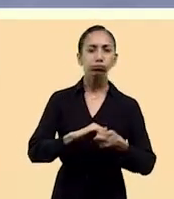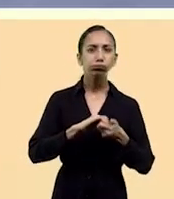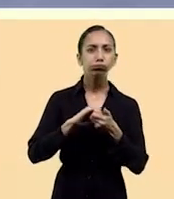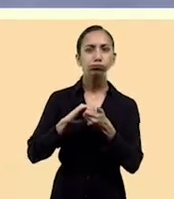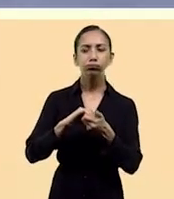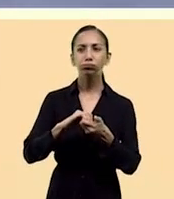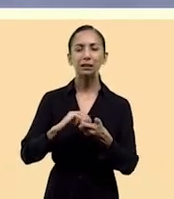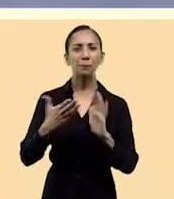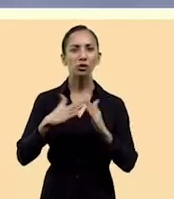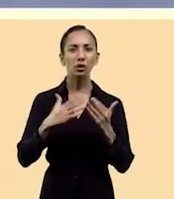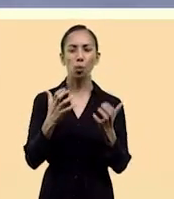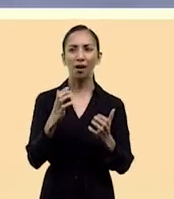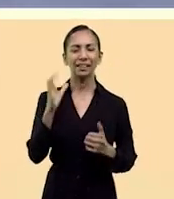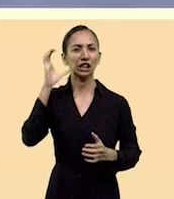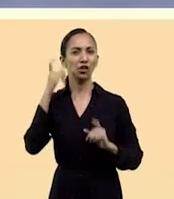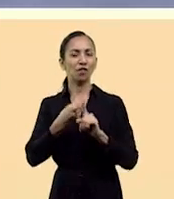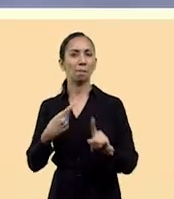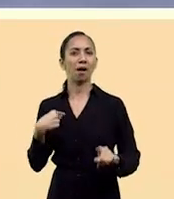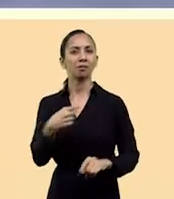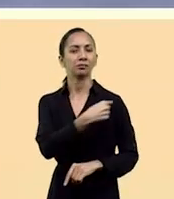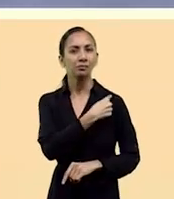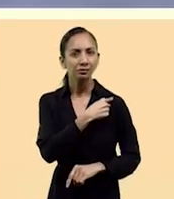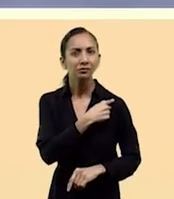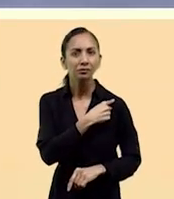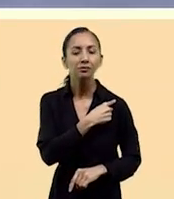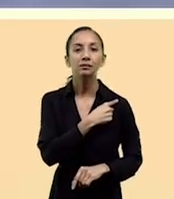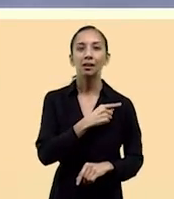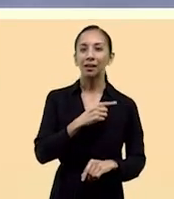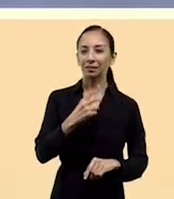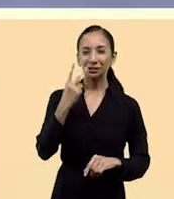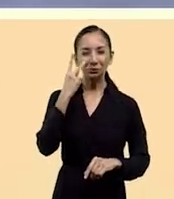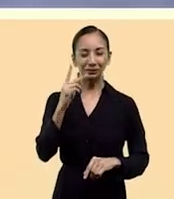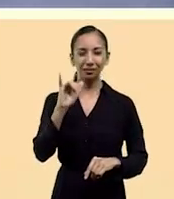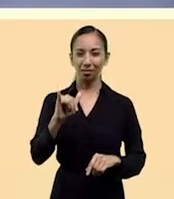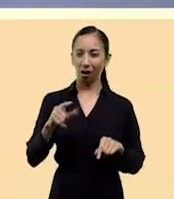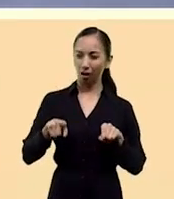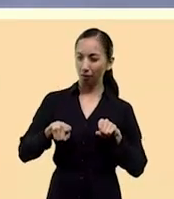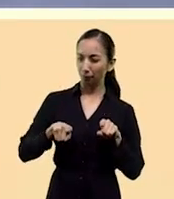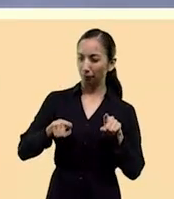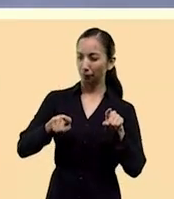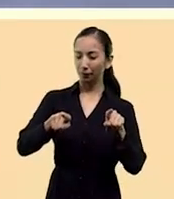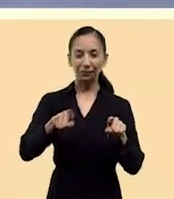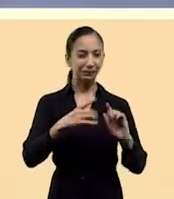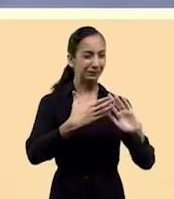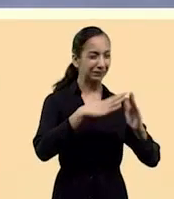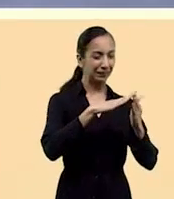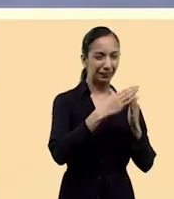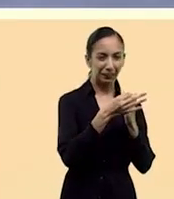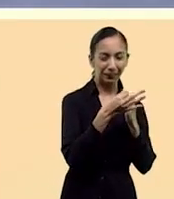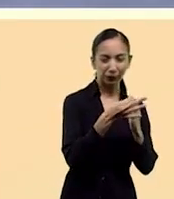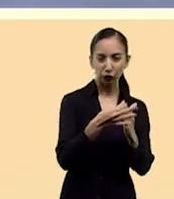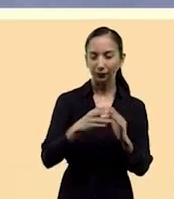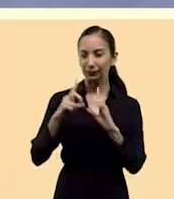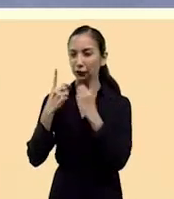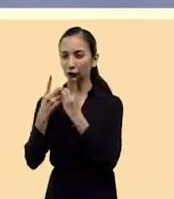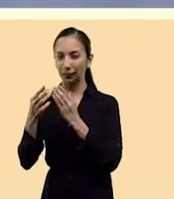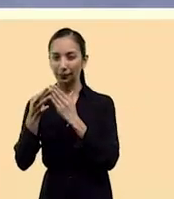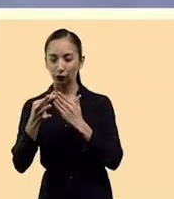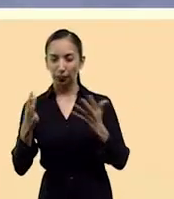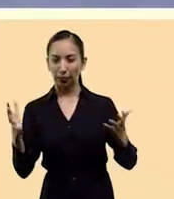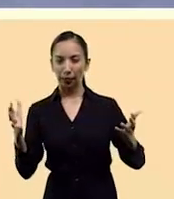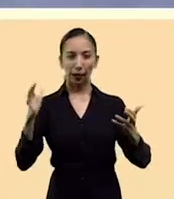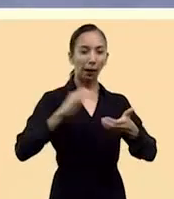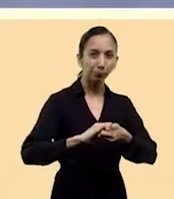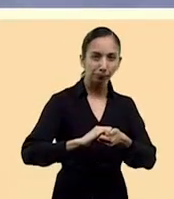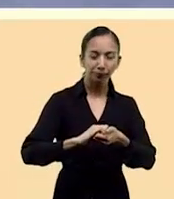They want to hear from us and to see that alignment of the city leadership with the district leadership is so